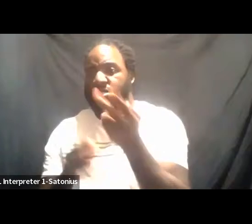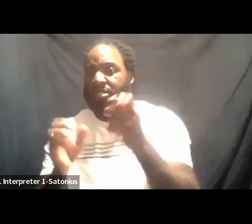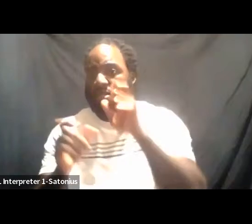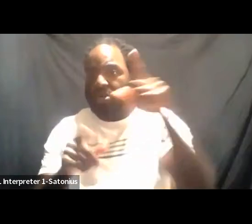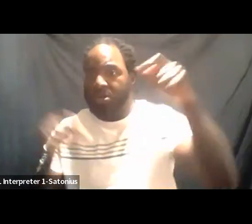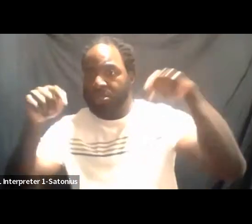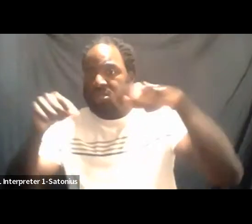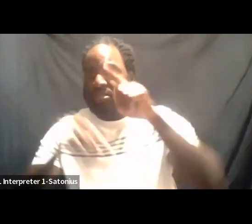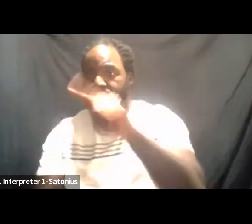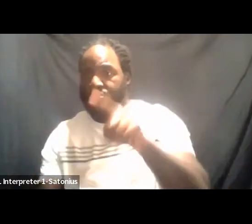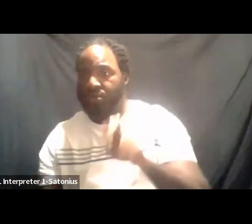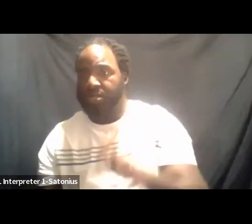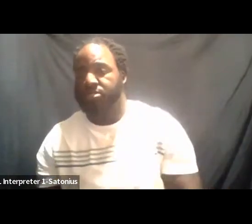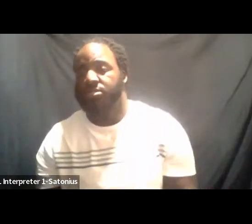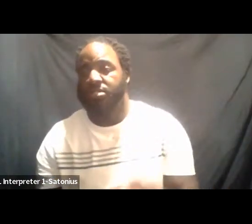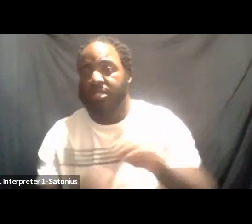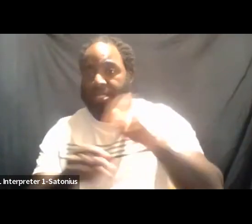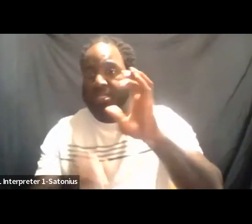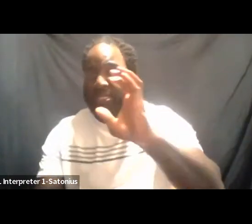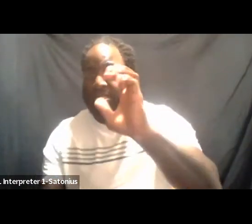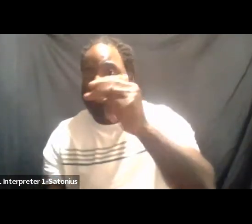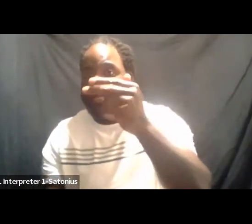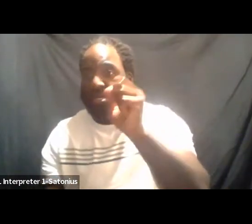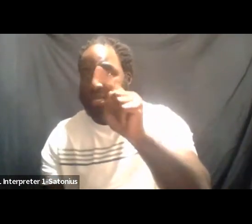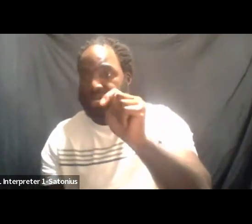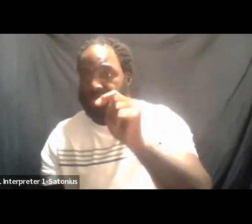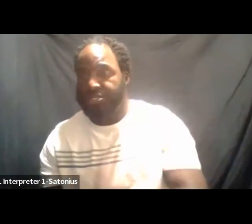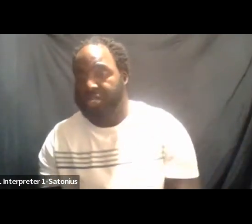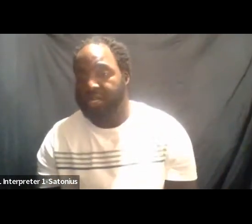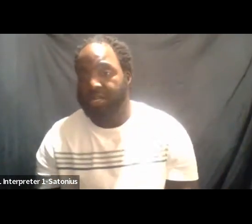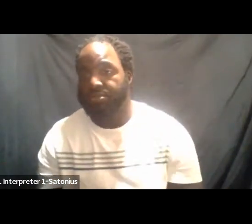questions in the chat.